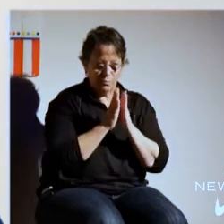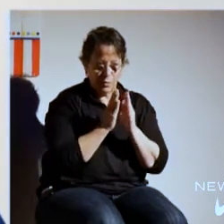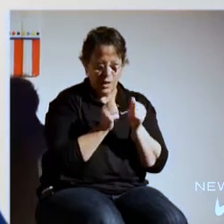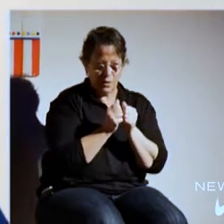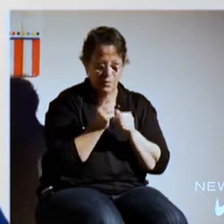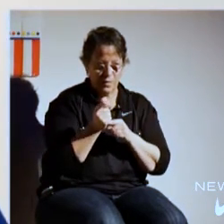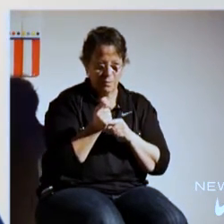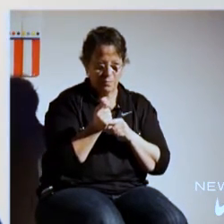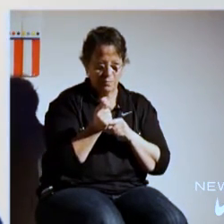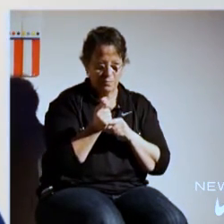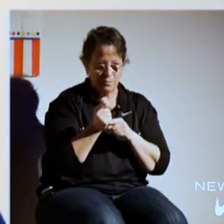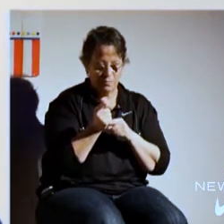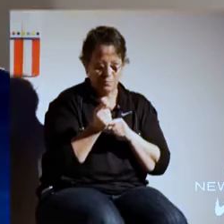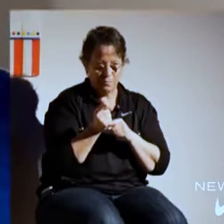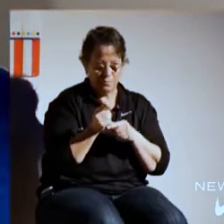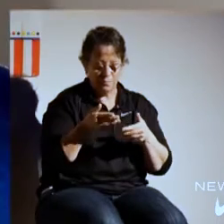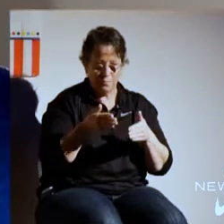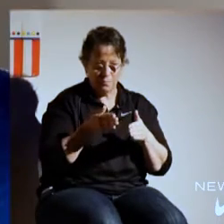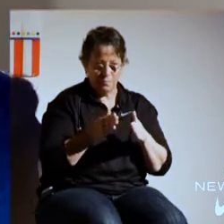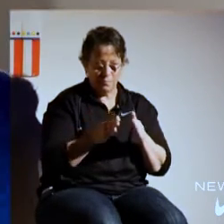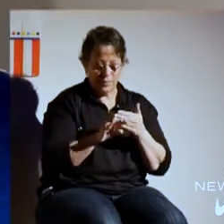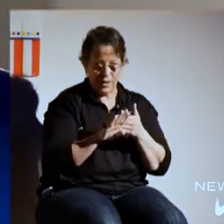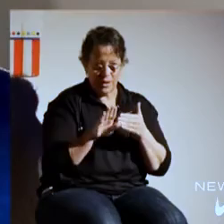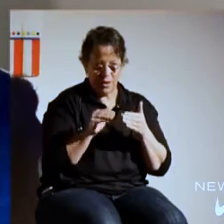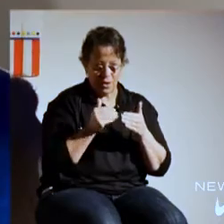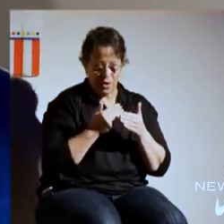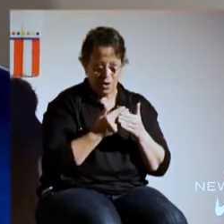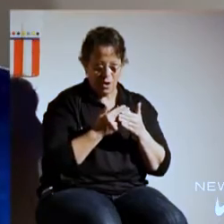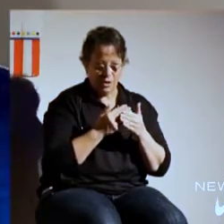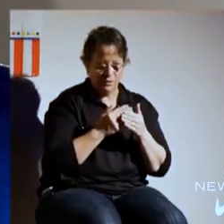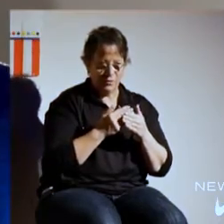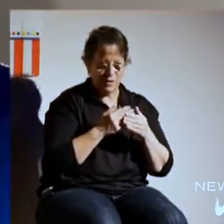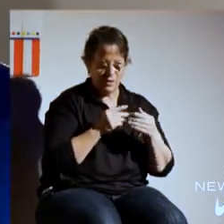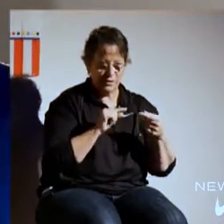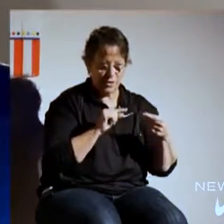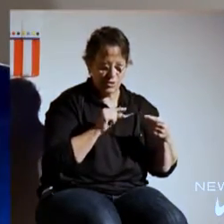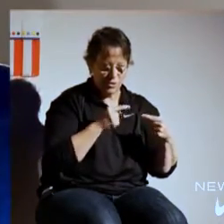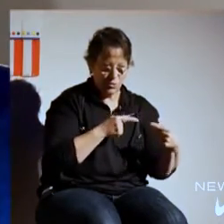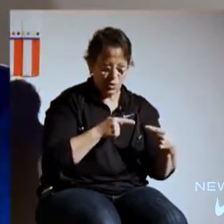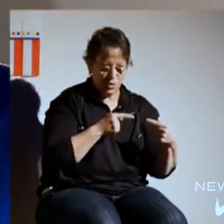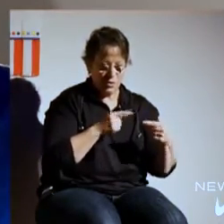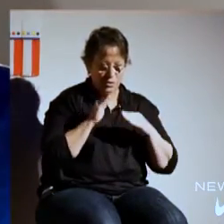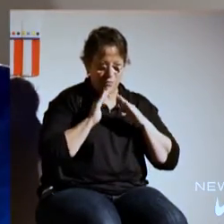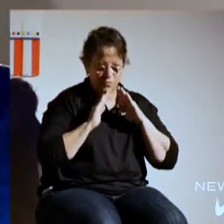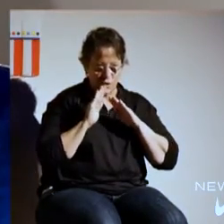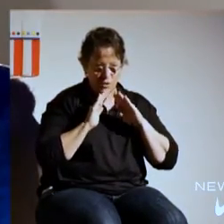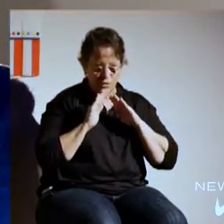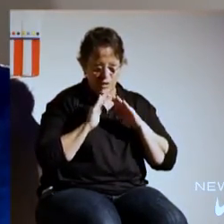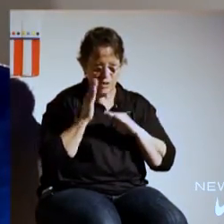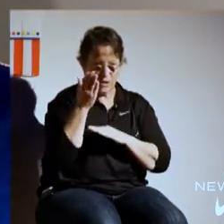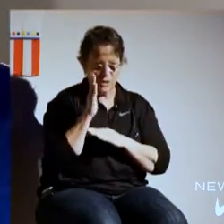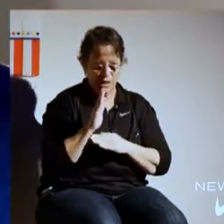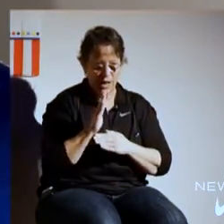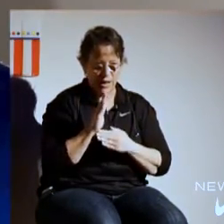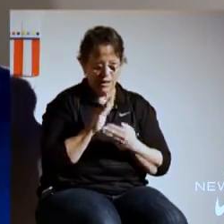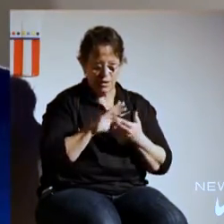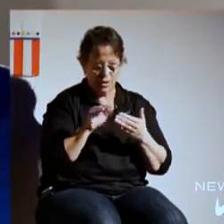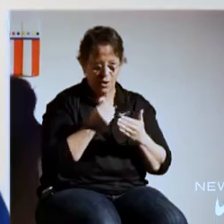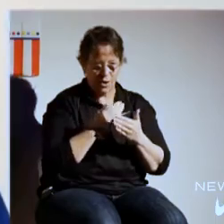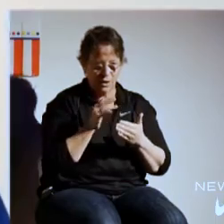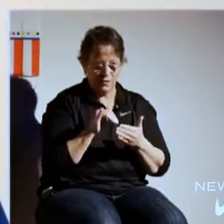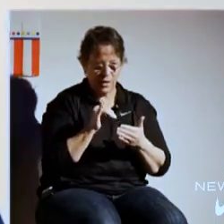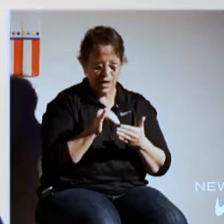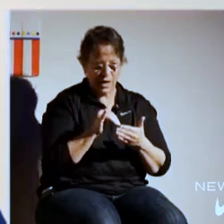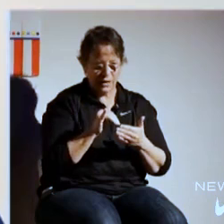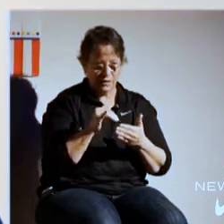go, let all the struggling and the frustrations and all that, just God takes that entire weight off of their